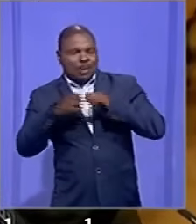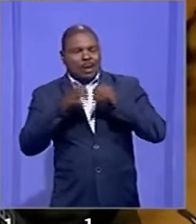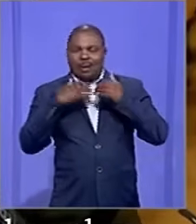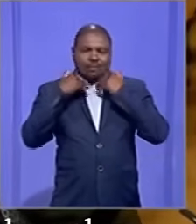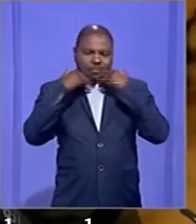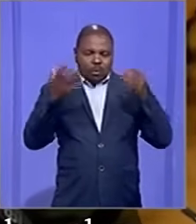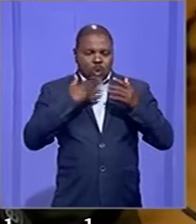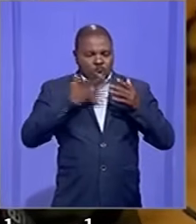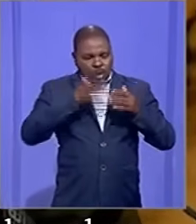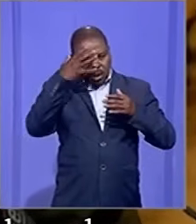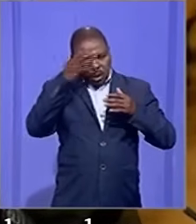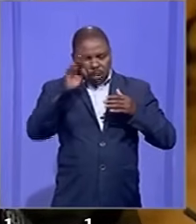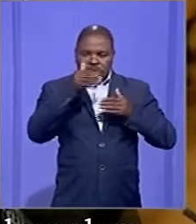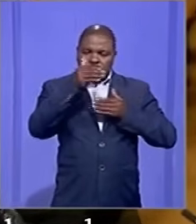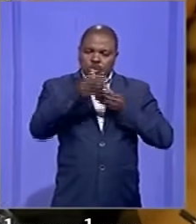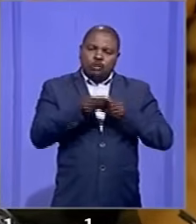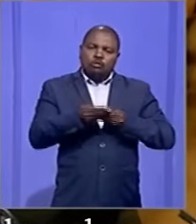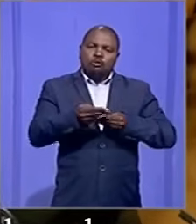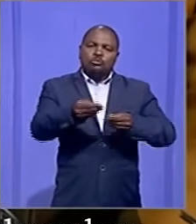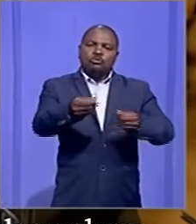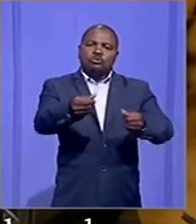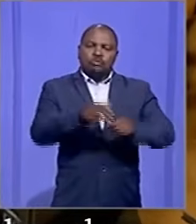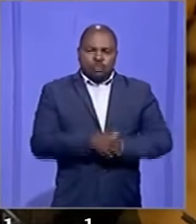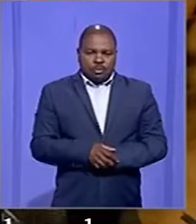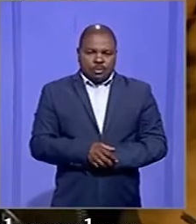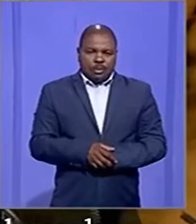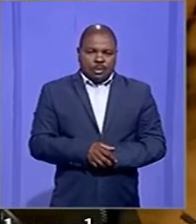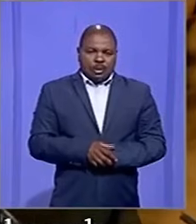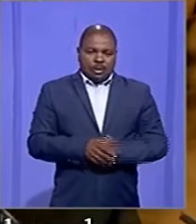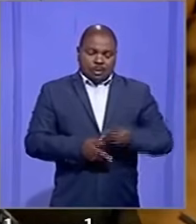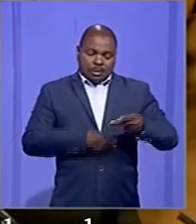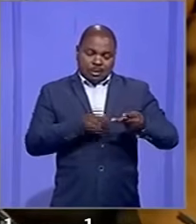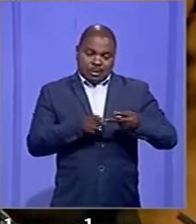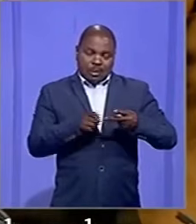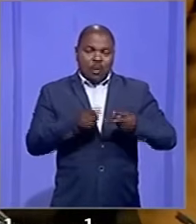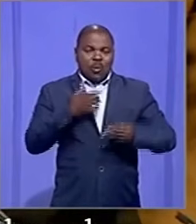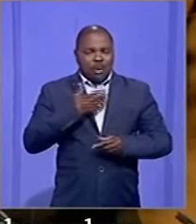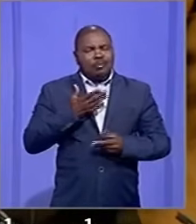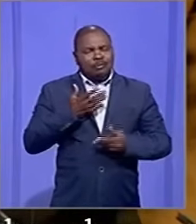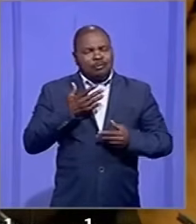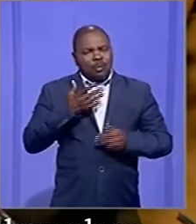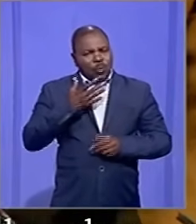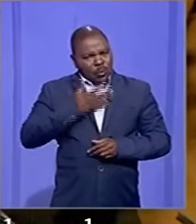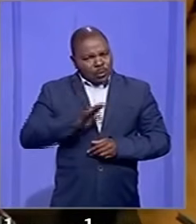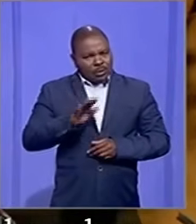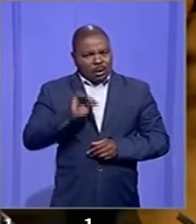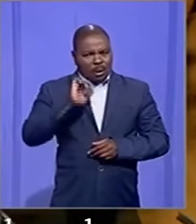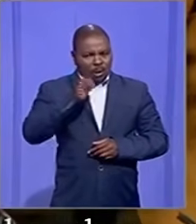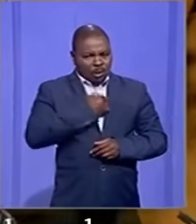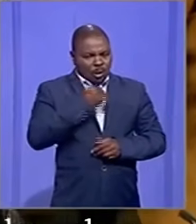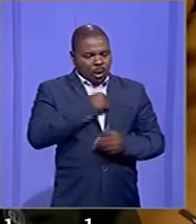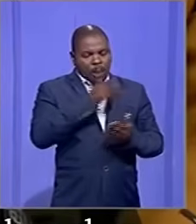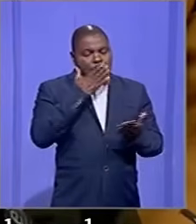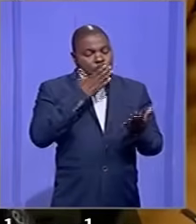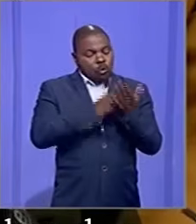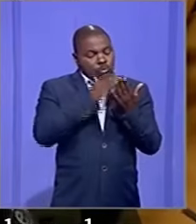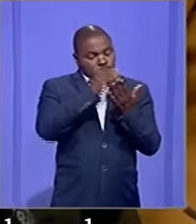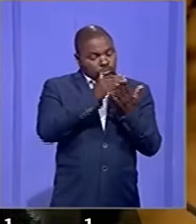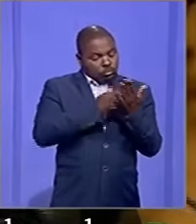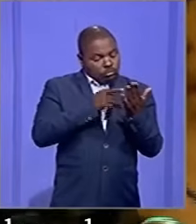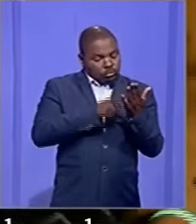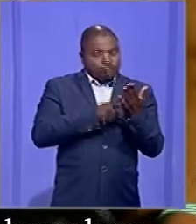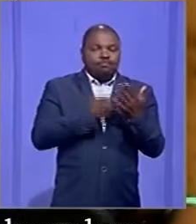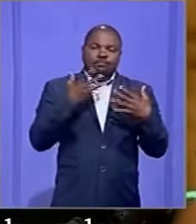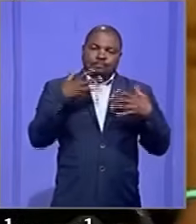government. Also, we have got keen interest in terms of seeing through our manifesto being implemented.